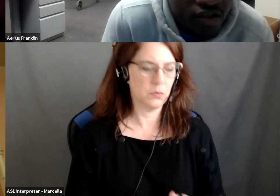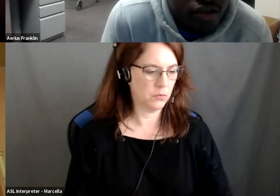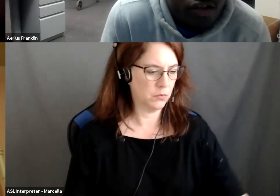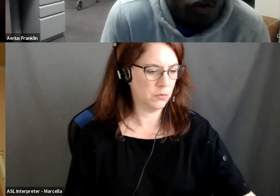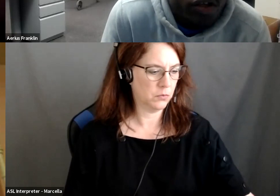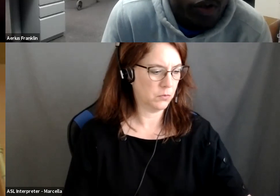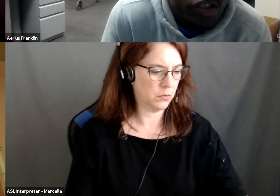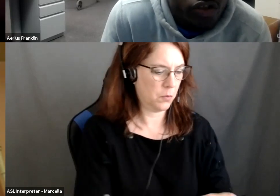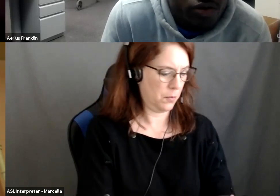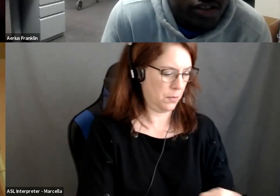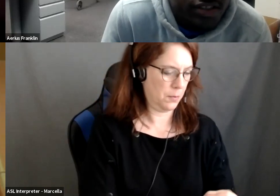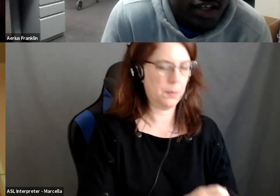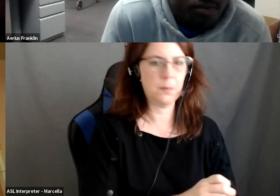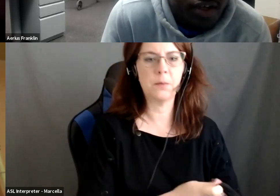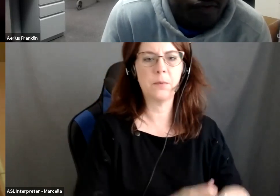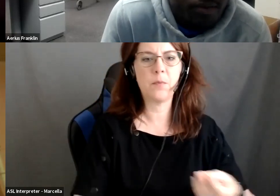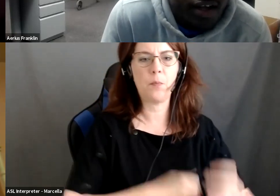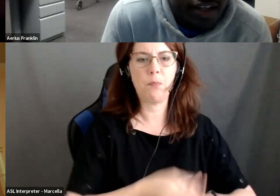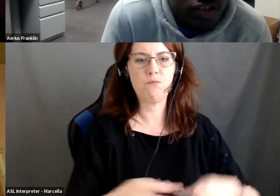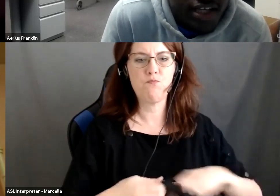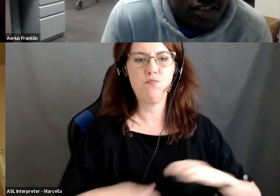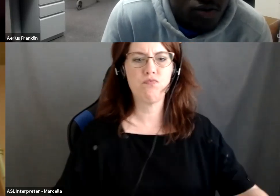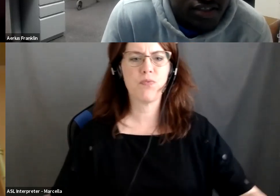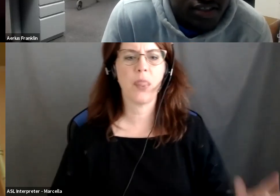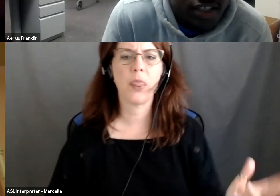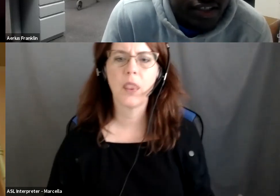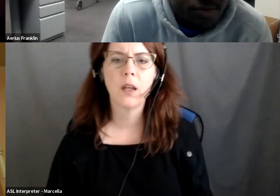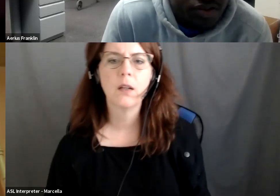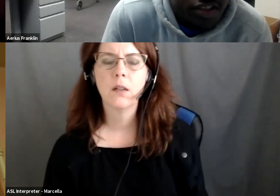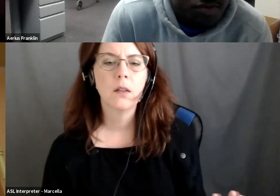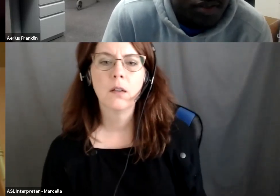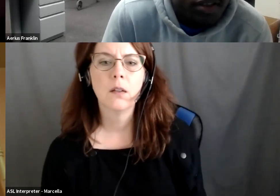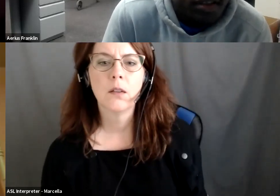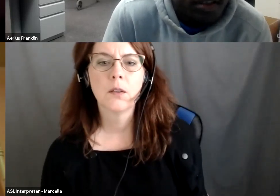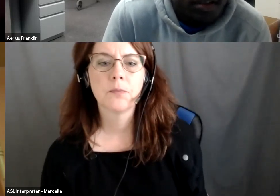read your questions out, but if anybody else has questions, like the